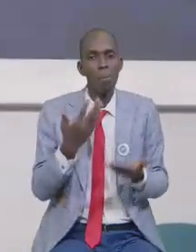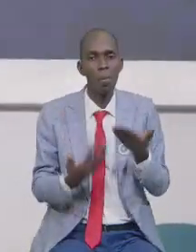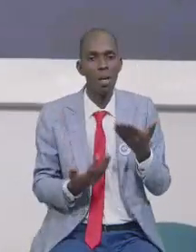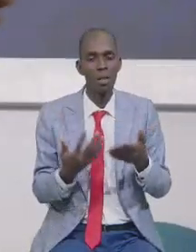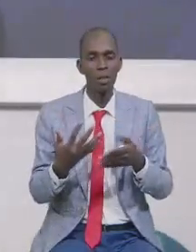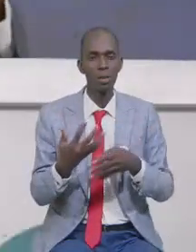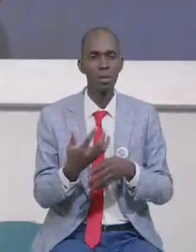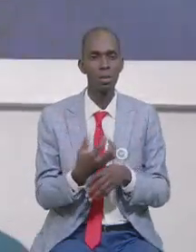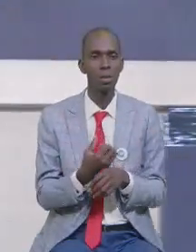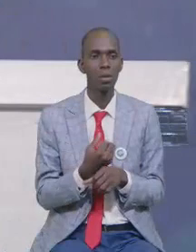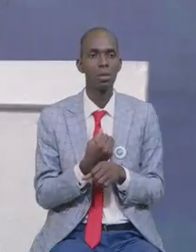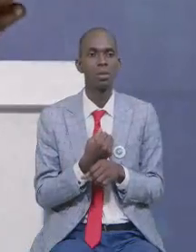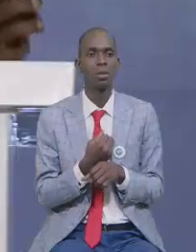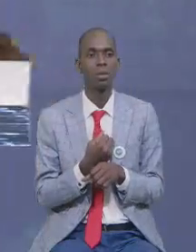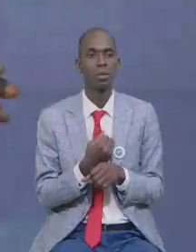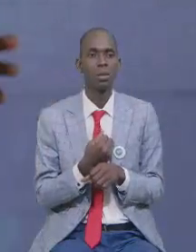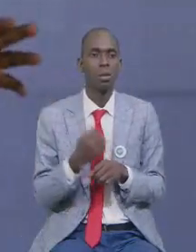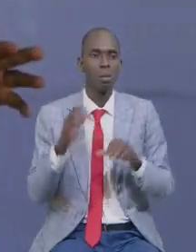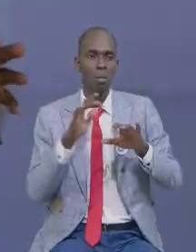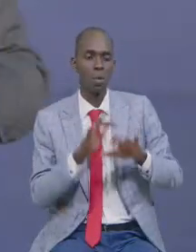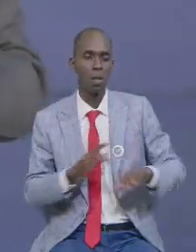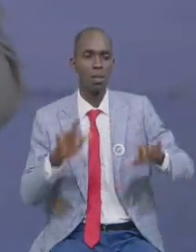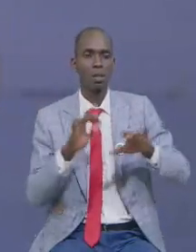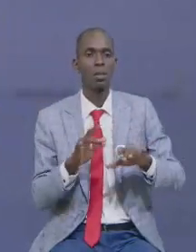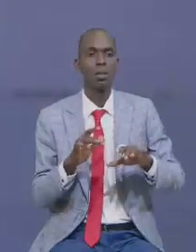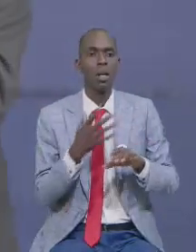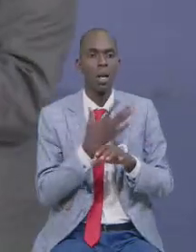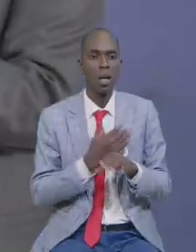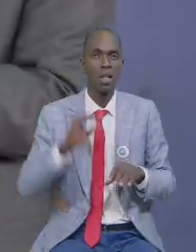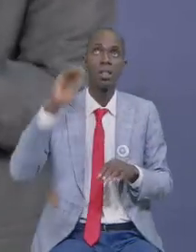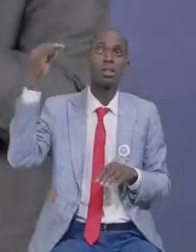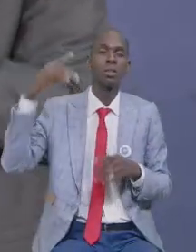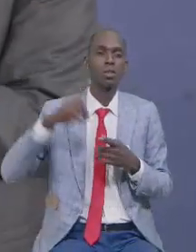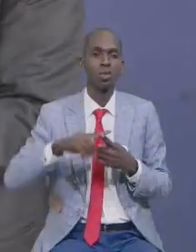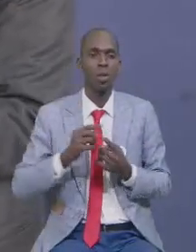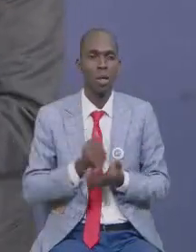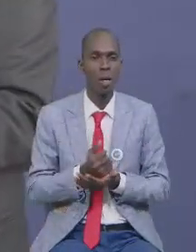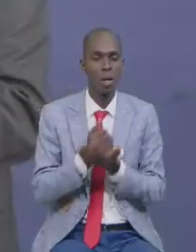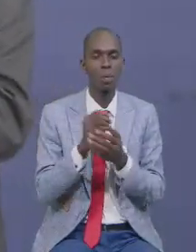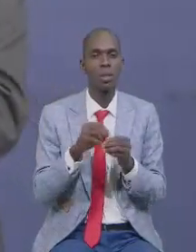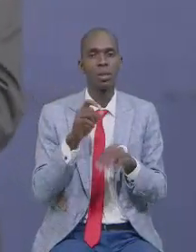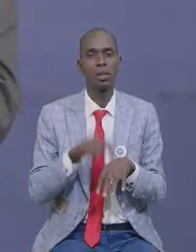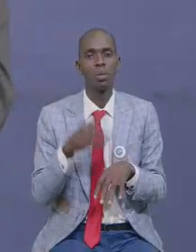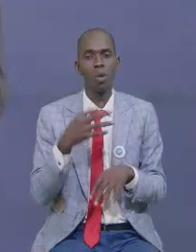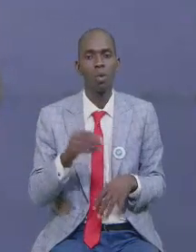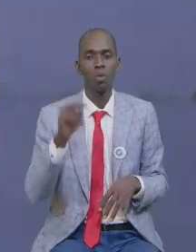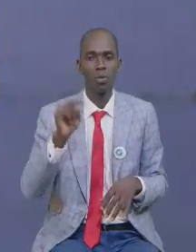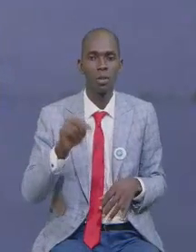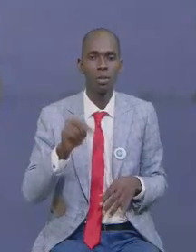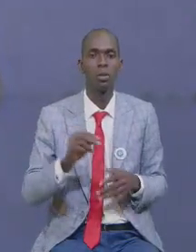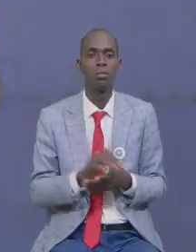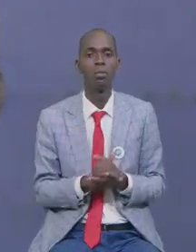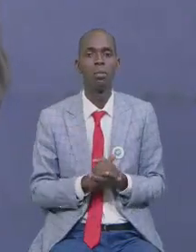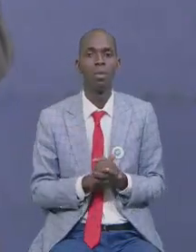obtain mercy and find grace to help in time of need.